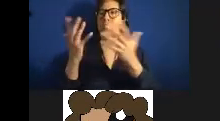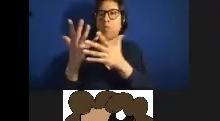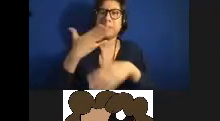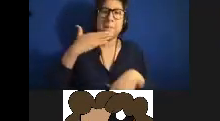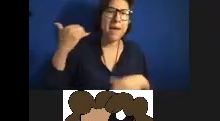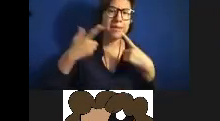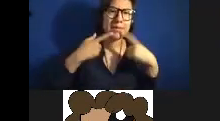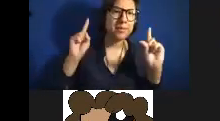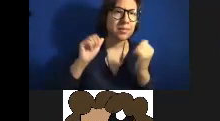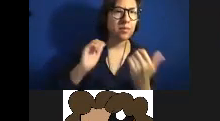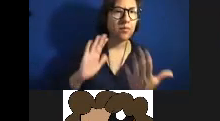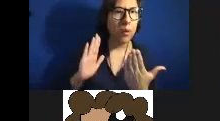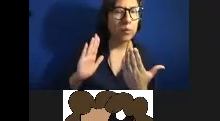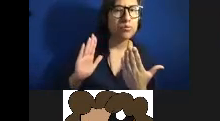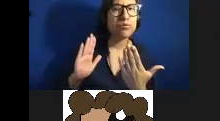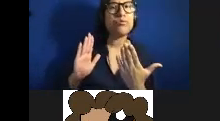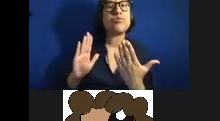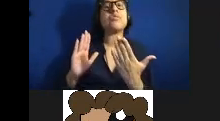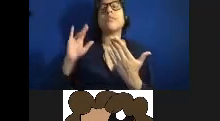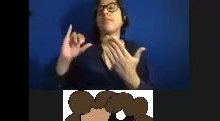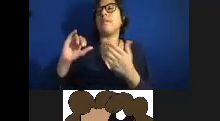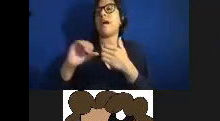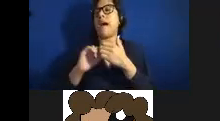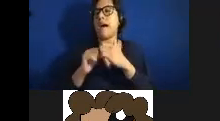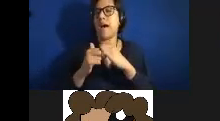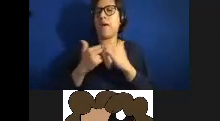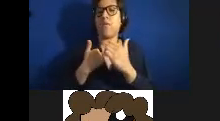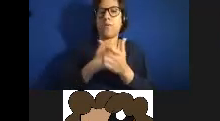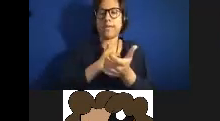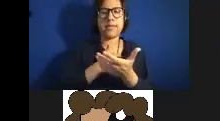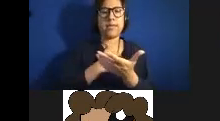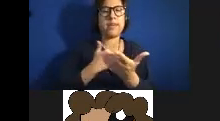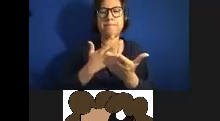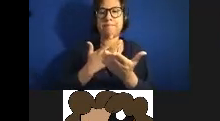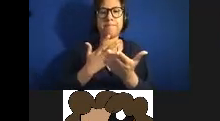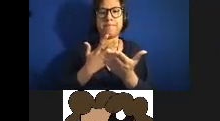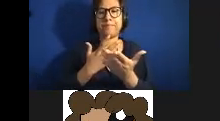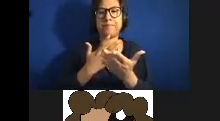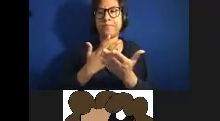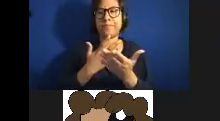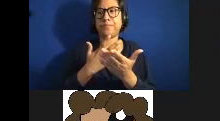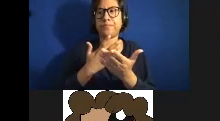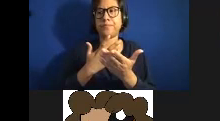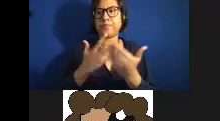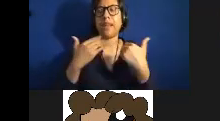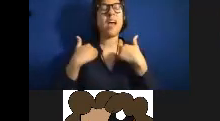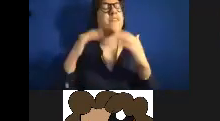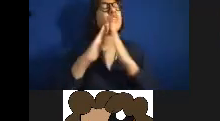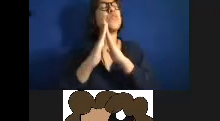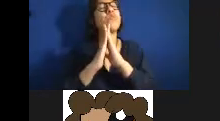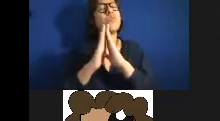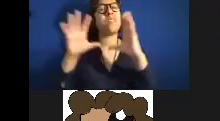that focus on how we might rely on community-centered approaches to safety.